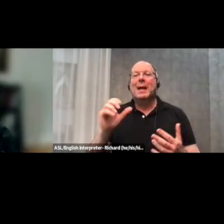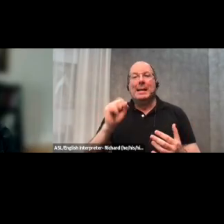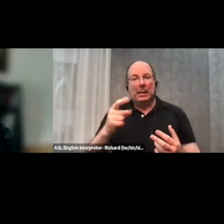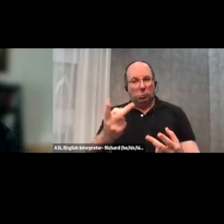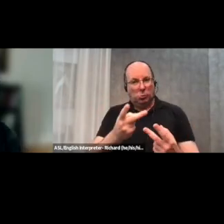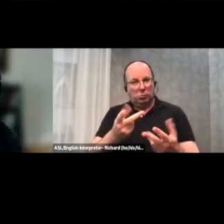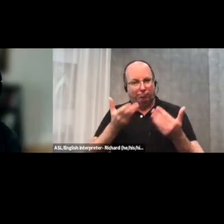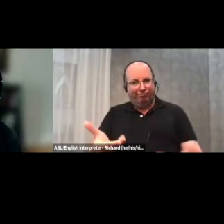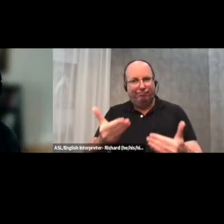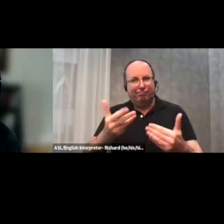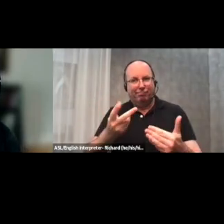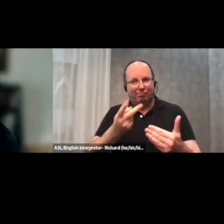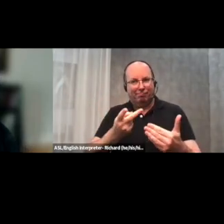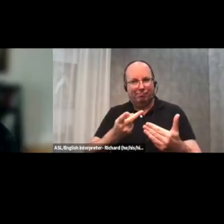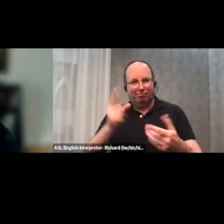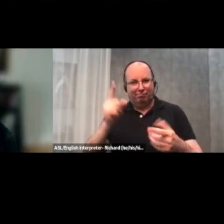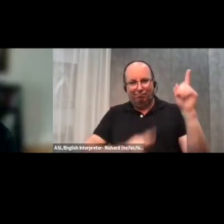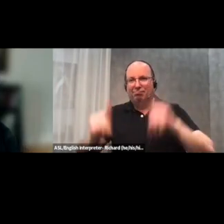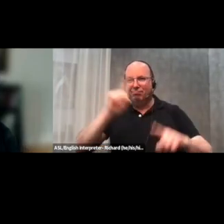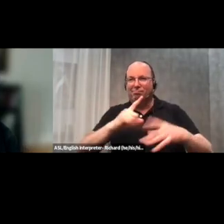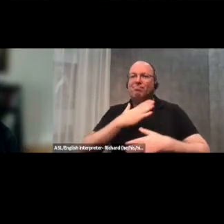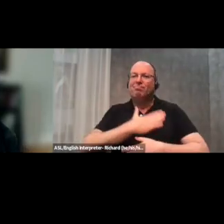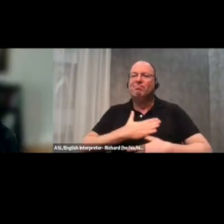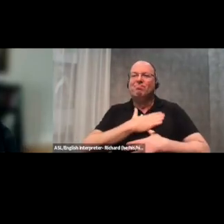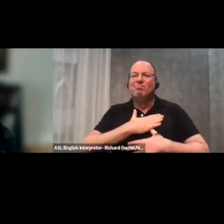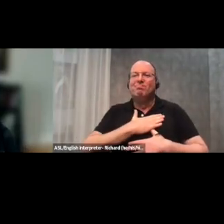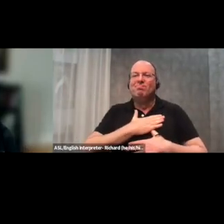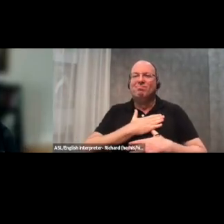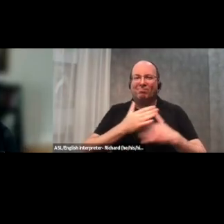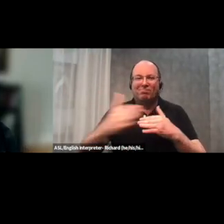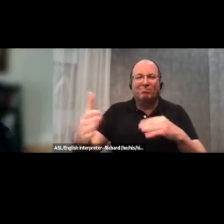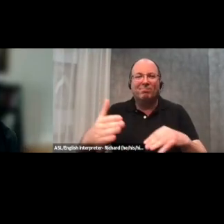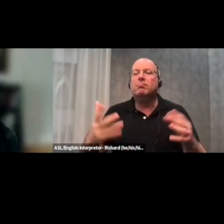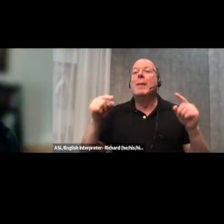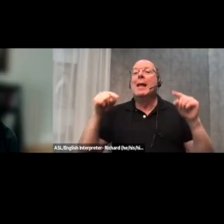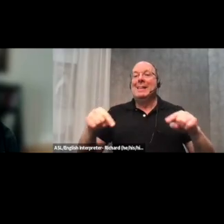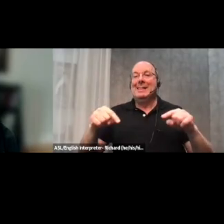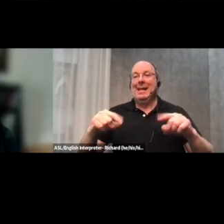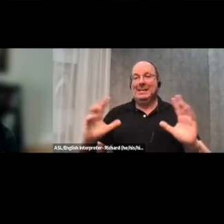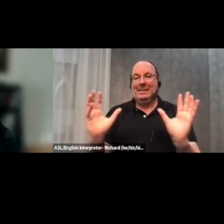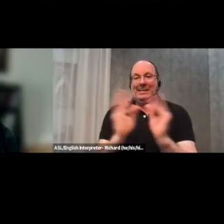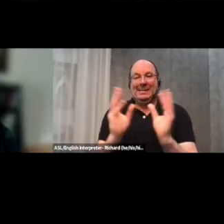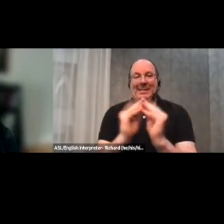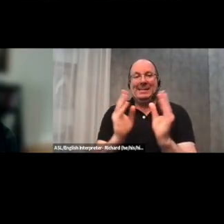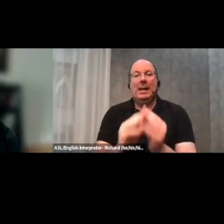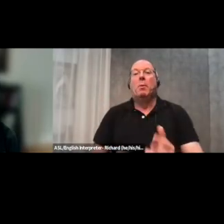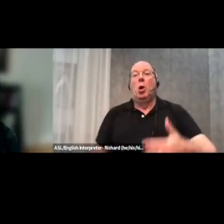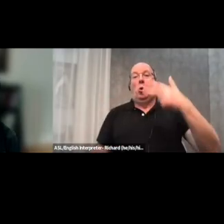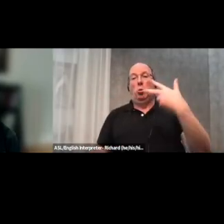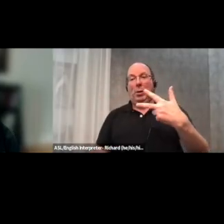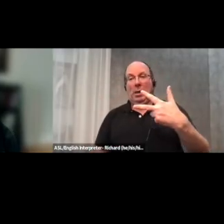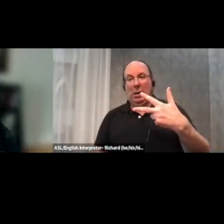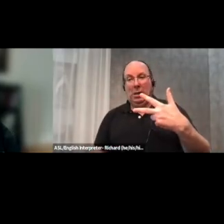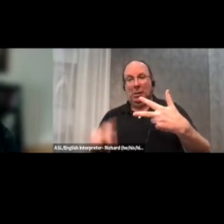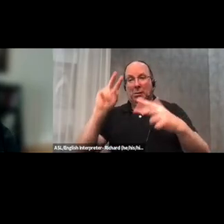pleasurable sex lives. So in this program, I'm going to cover 3